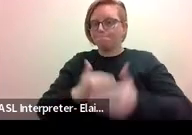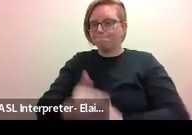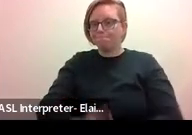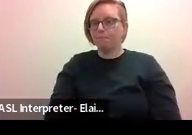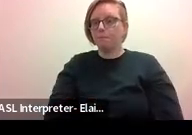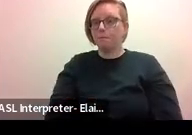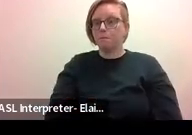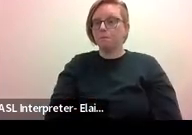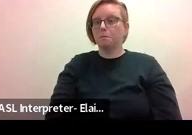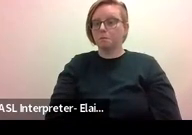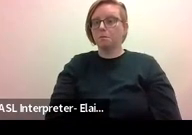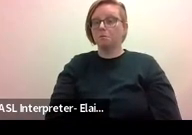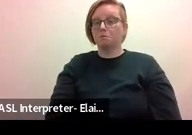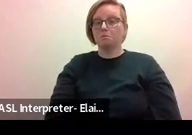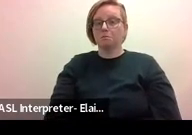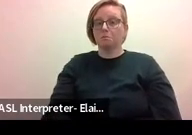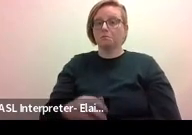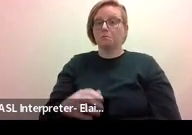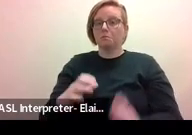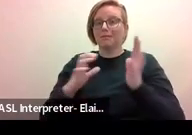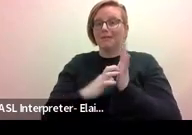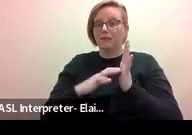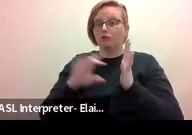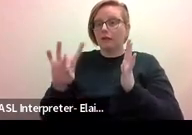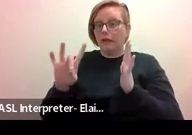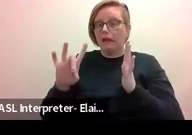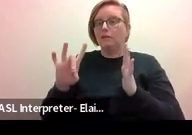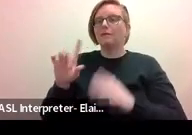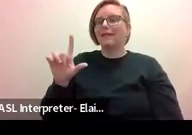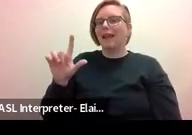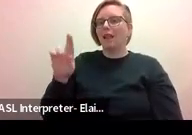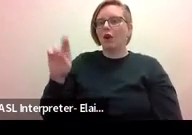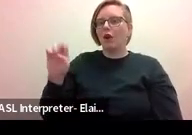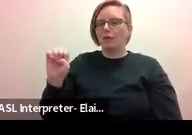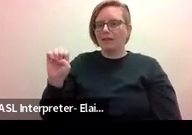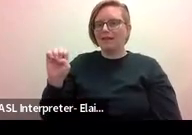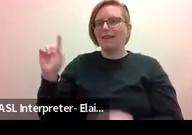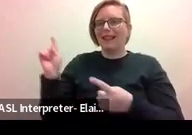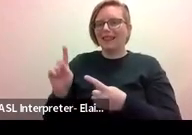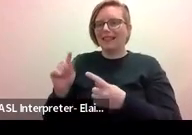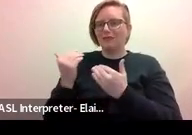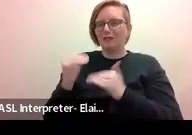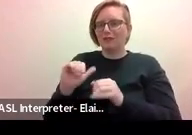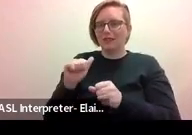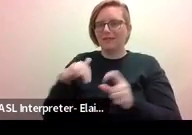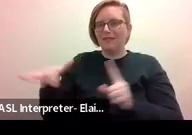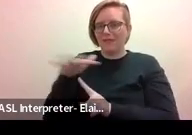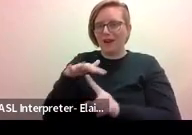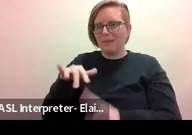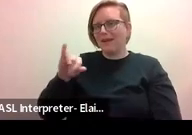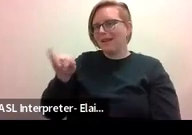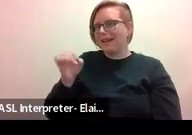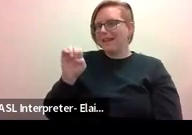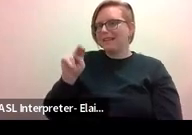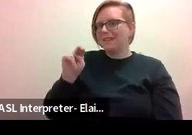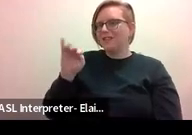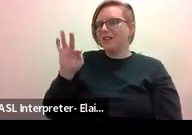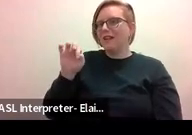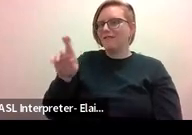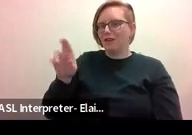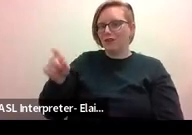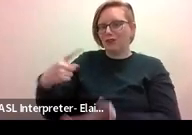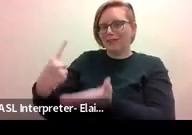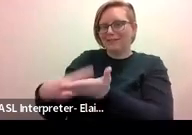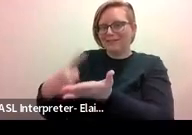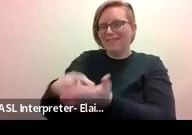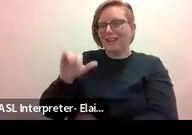Section 8, the least restrictive environment. Jennifer should be doing this one because this is her favorite. Okay,